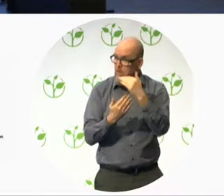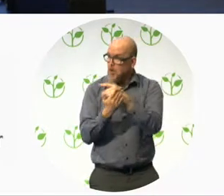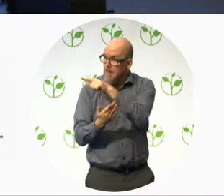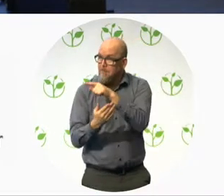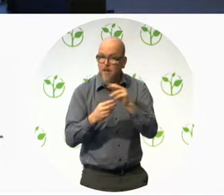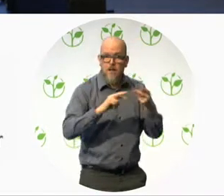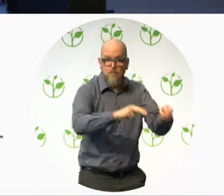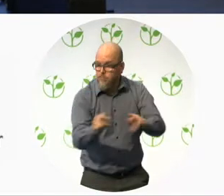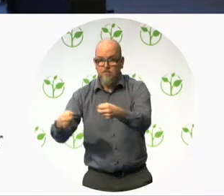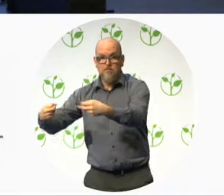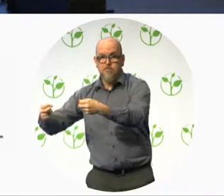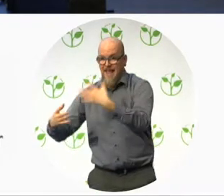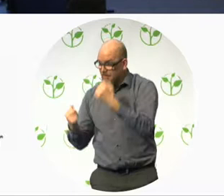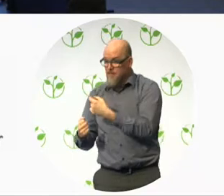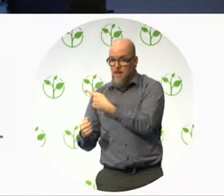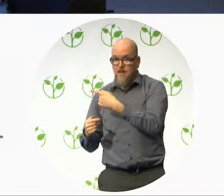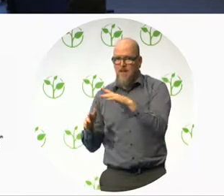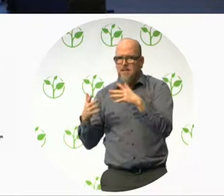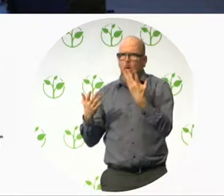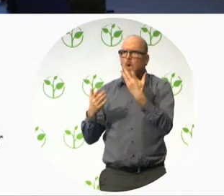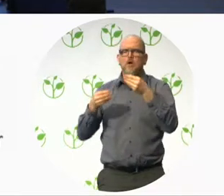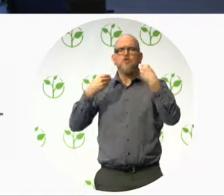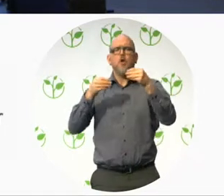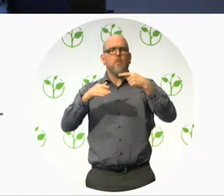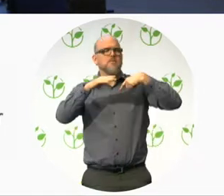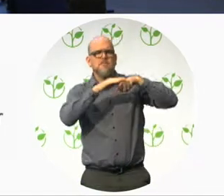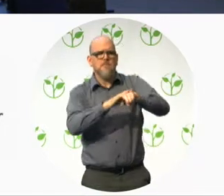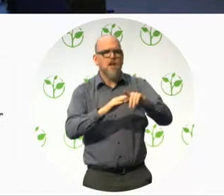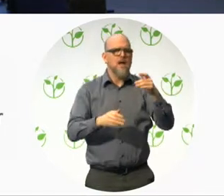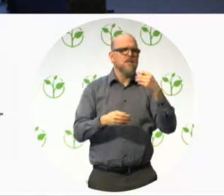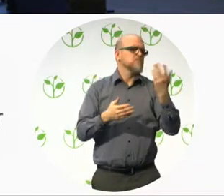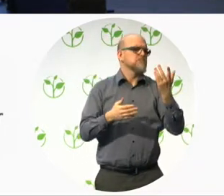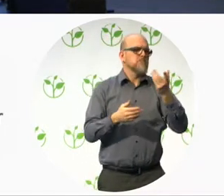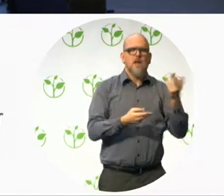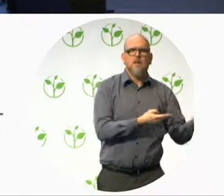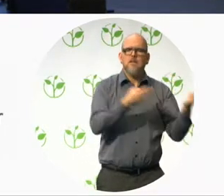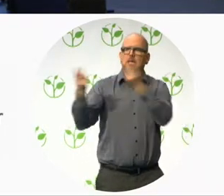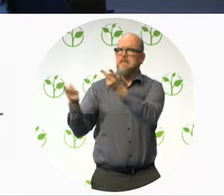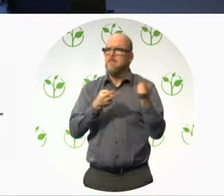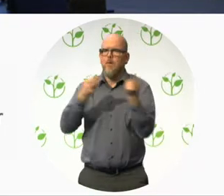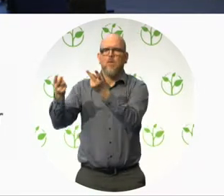a store or on a transport system and be able to understand what people are saying